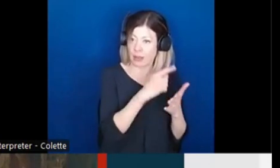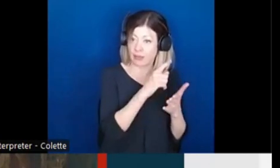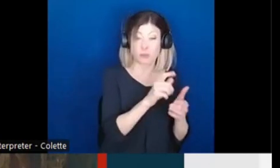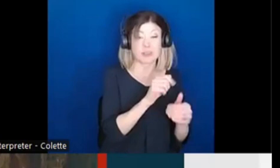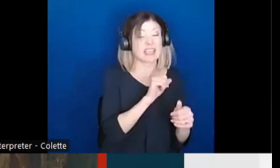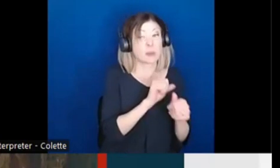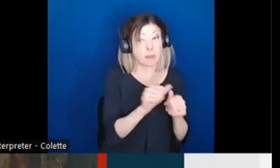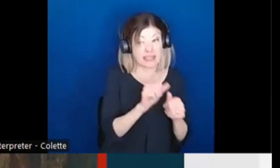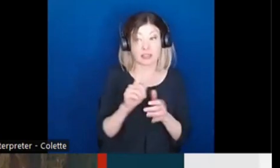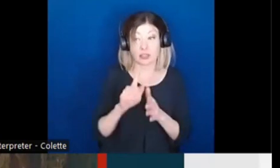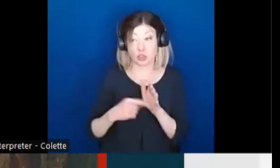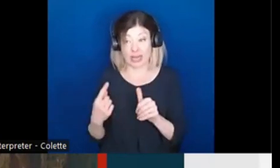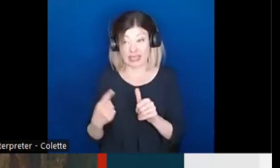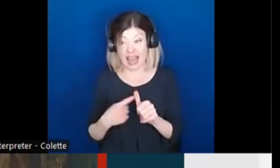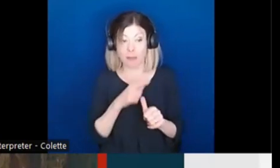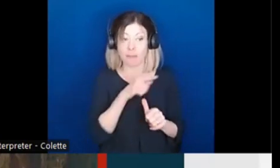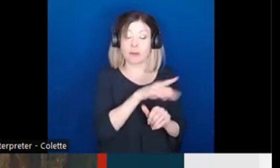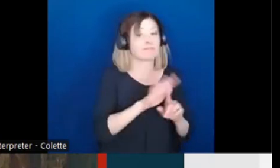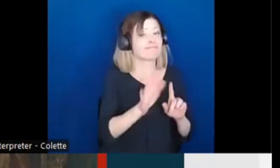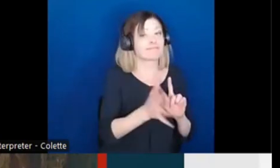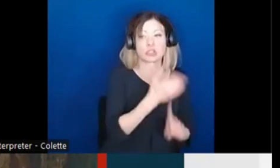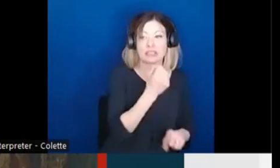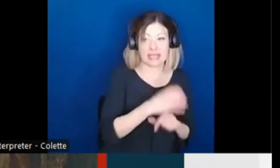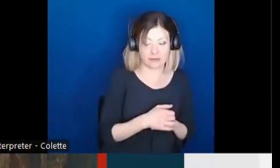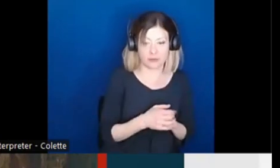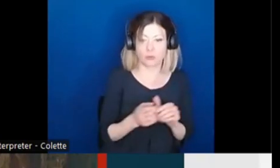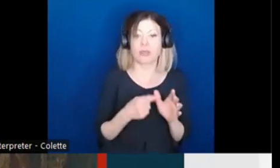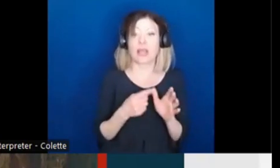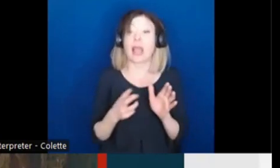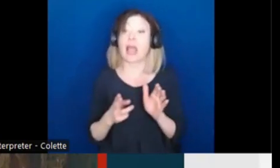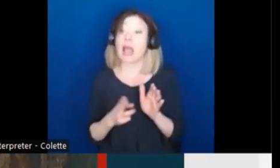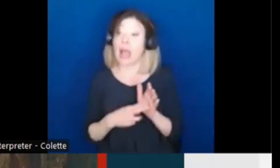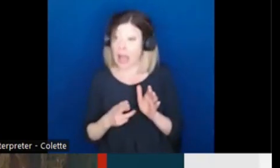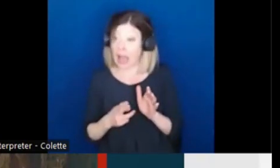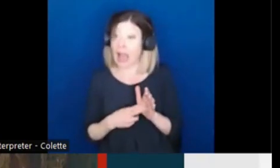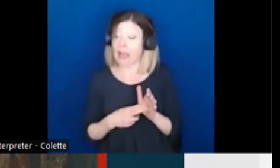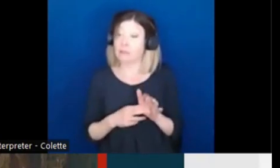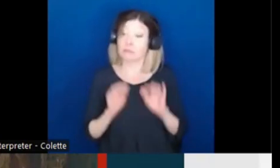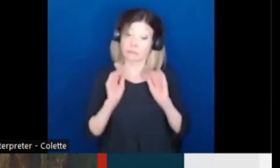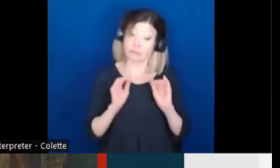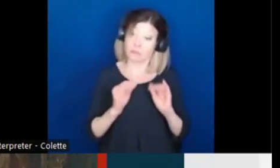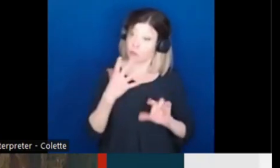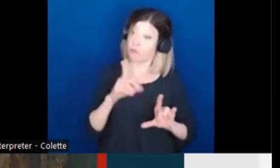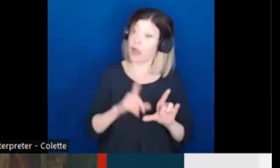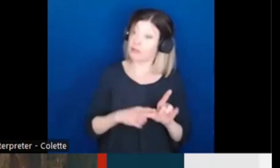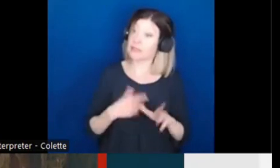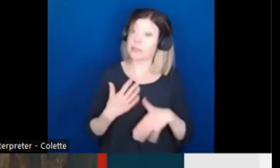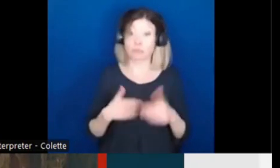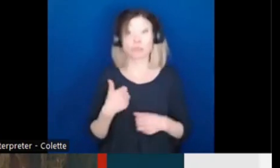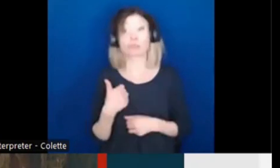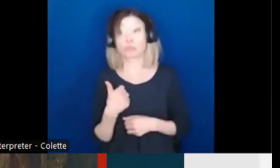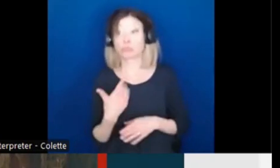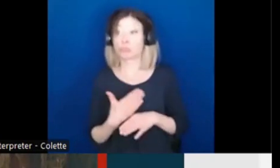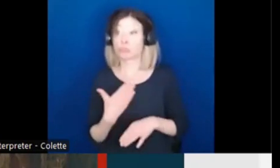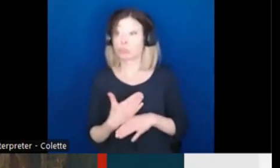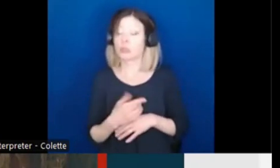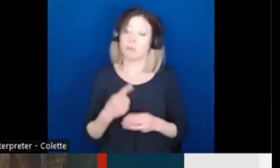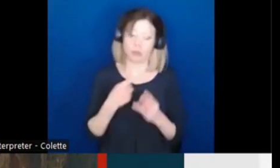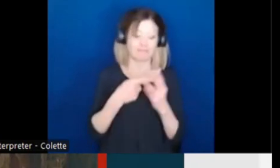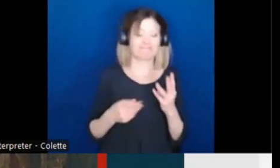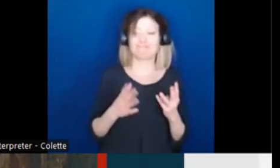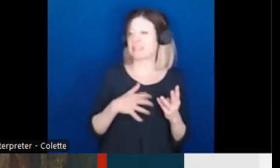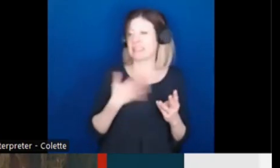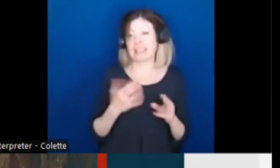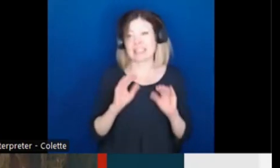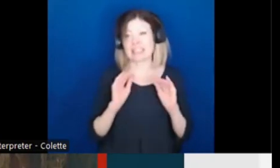so Anne made it work. She was away for a few years, but none of them liked it. They all found it difficult. They missed each other. They missed the time